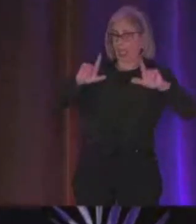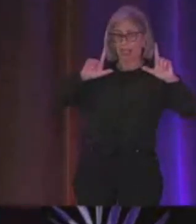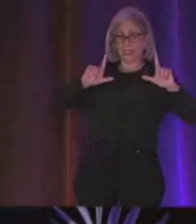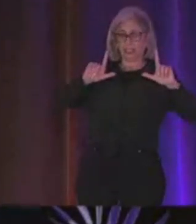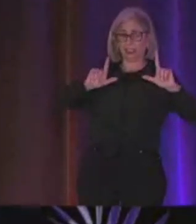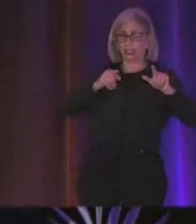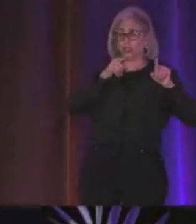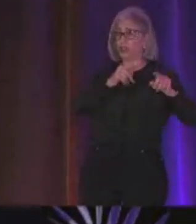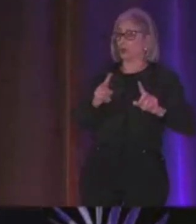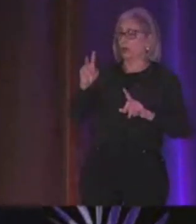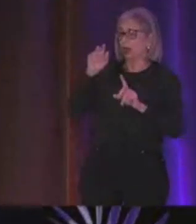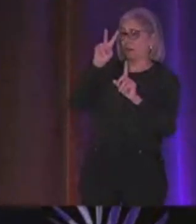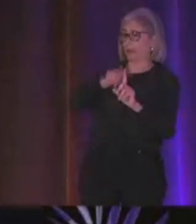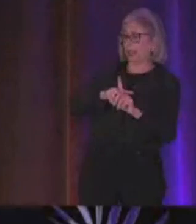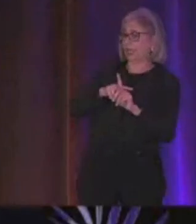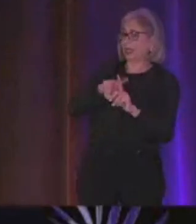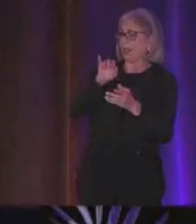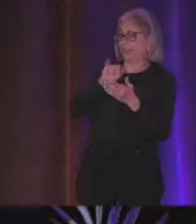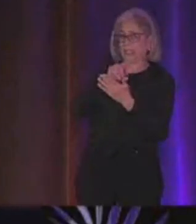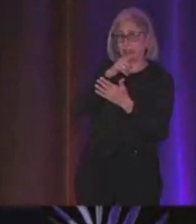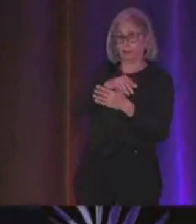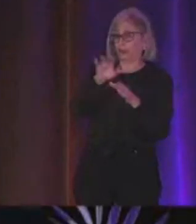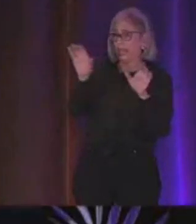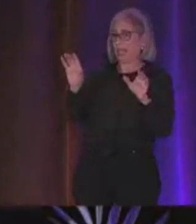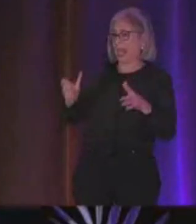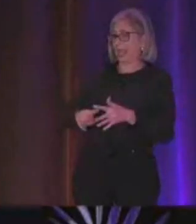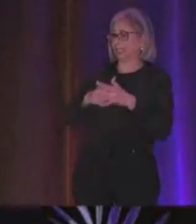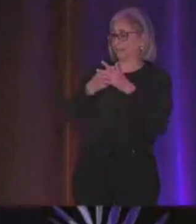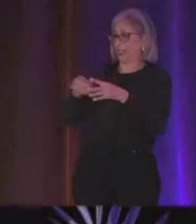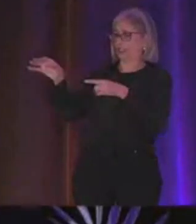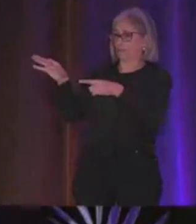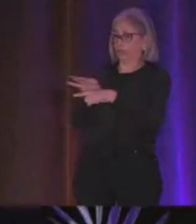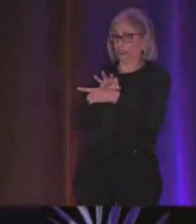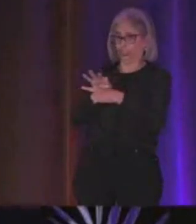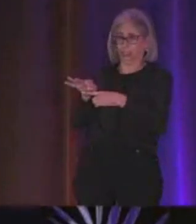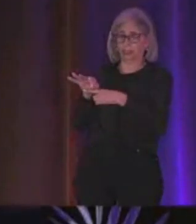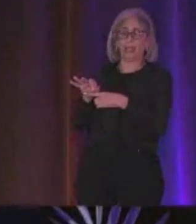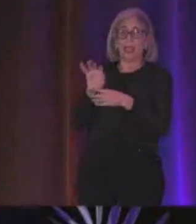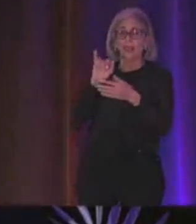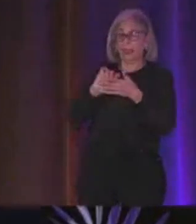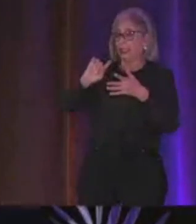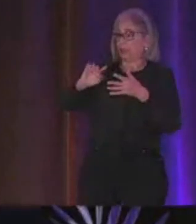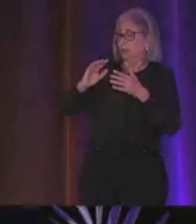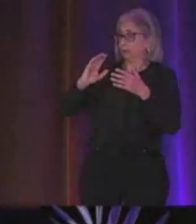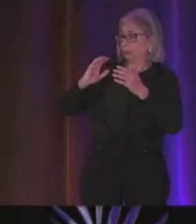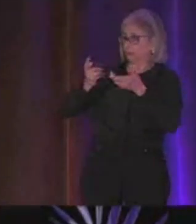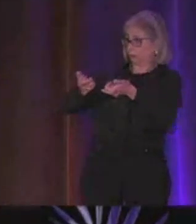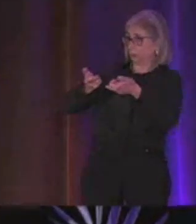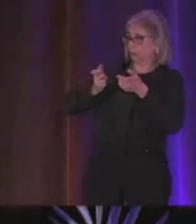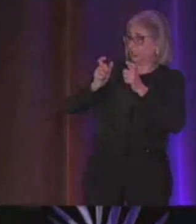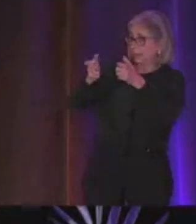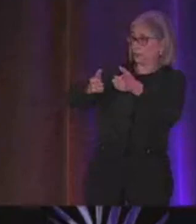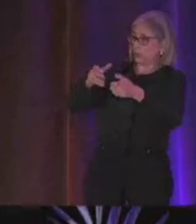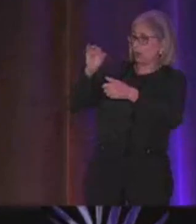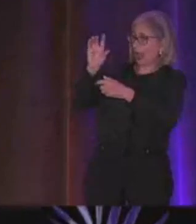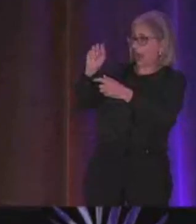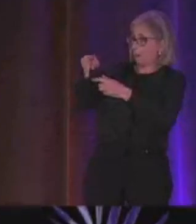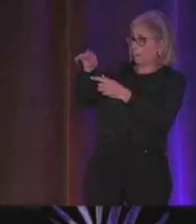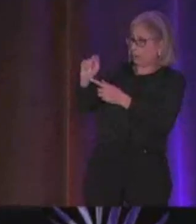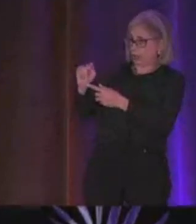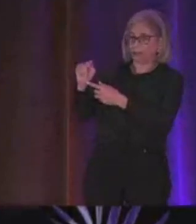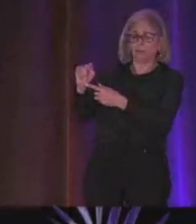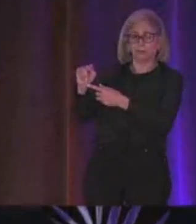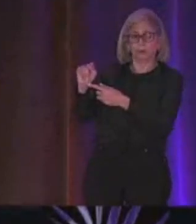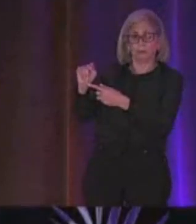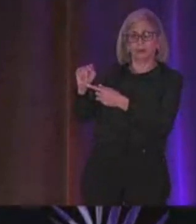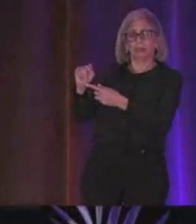that you are applying weight, sum, and bias and activation function. And then it will give you the output with certain accuracy or